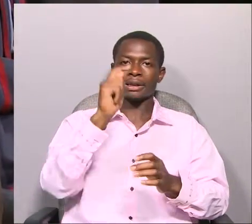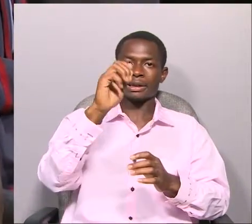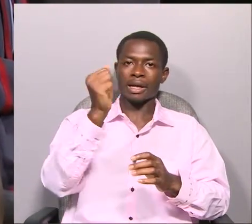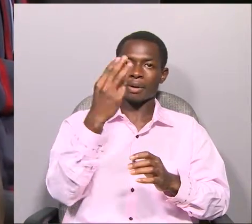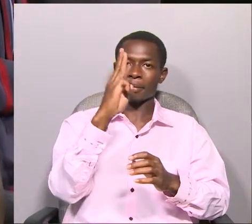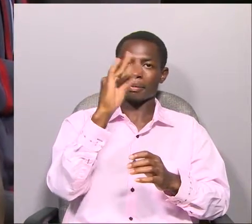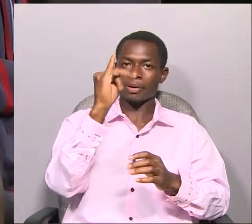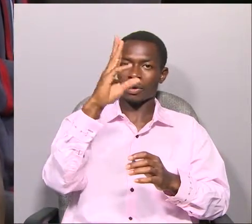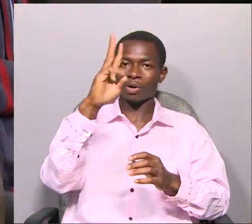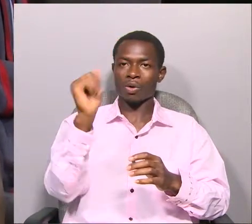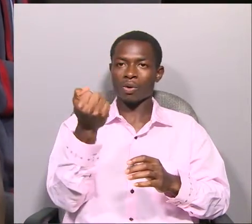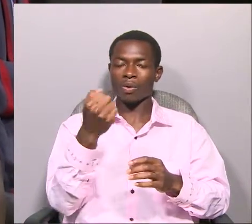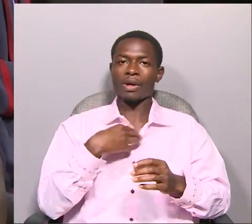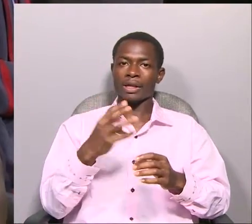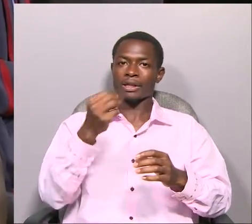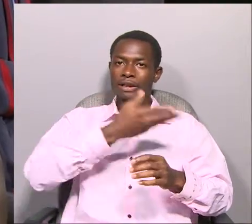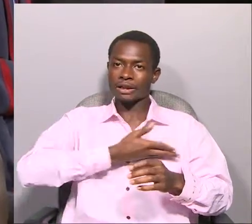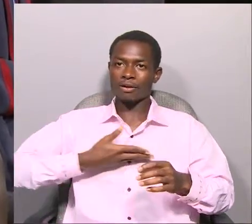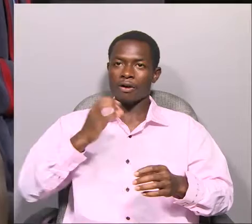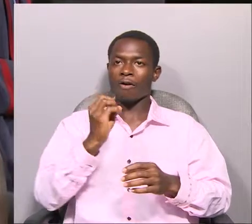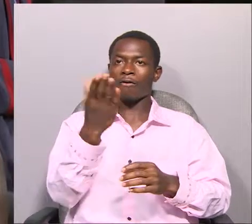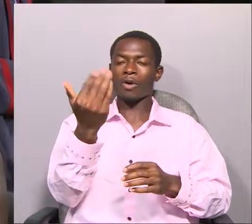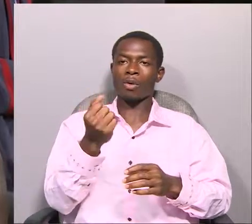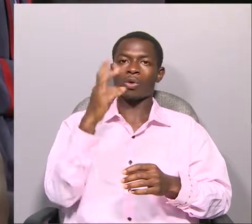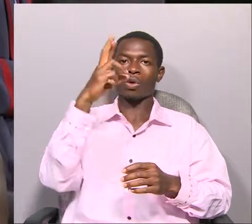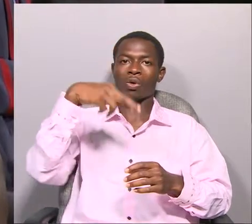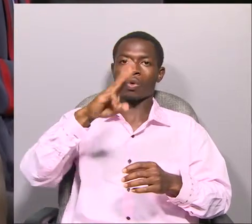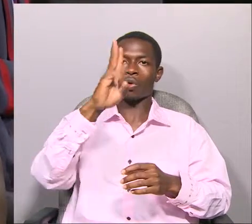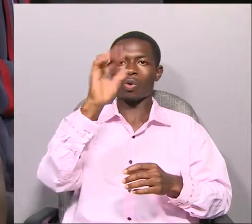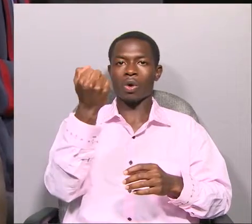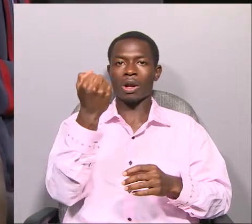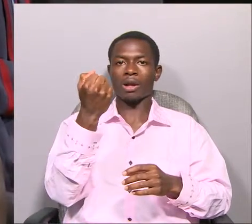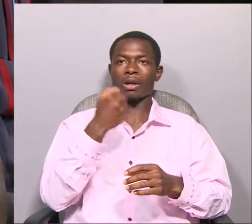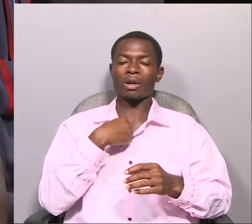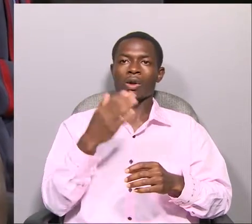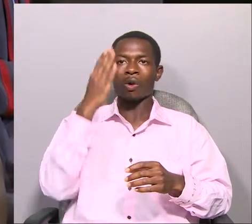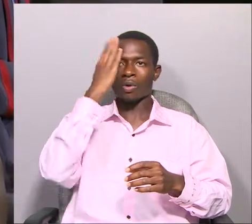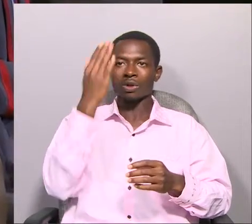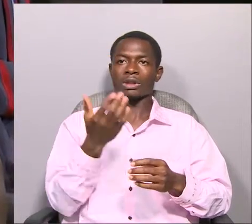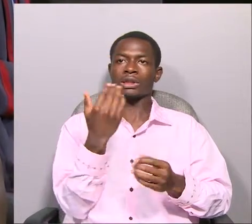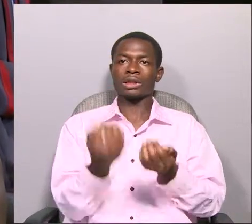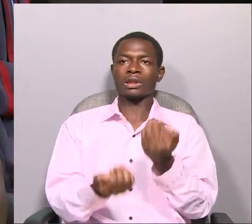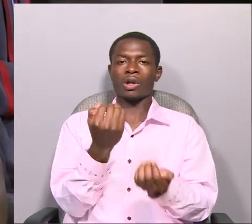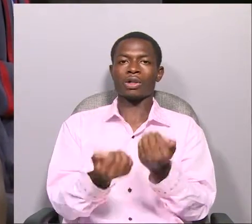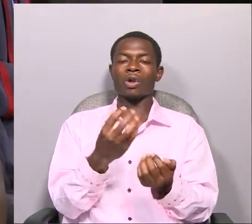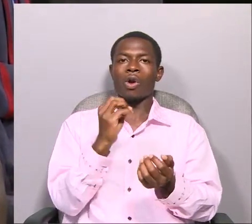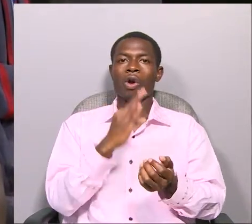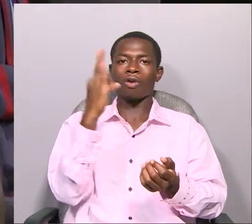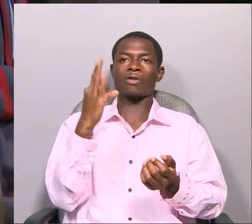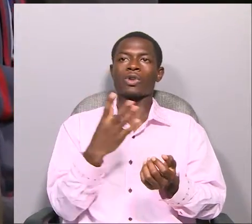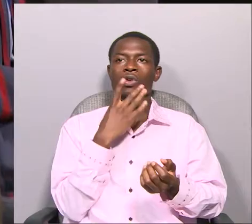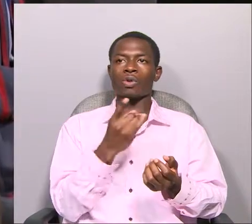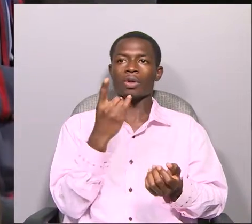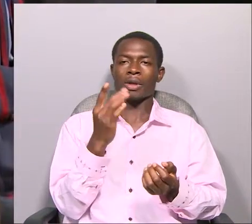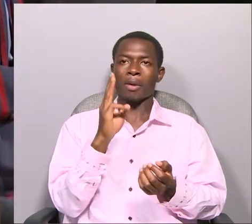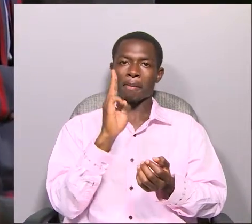Tapiwa Mjawe, a counselor from Rua, Honorable Melissa Horiro, who is the child speaker in Zimbabwe's Child Parliament, and